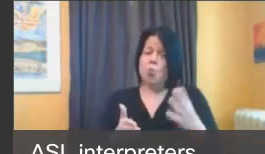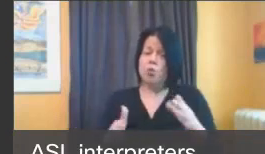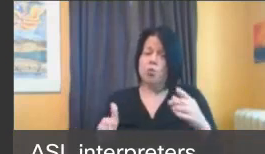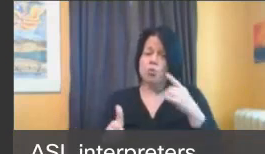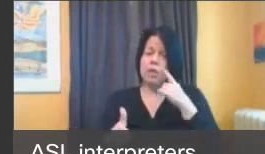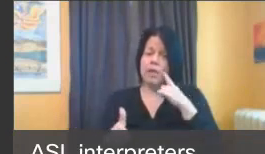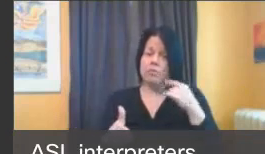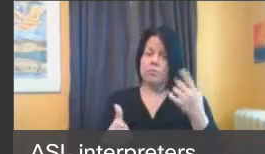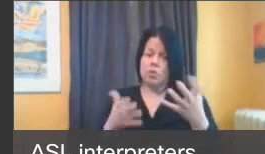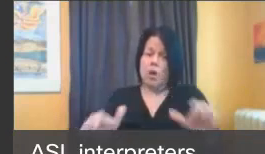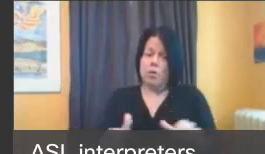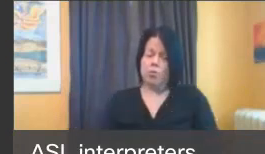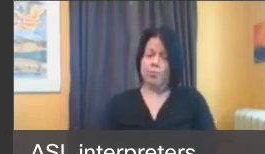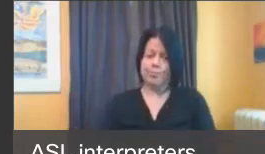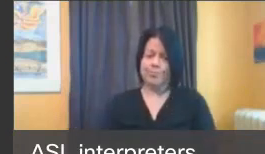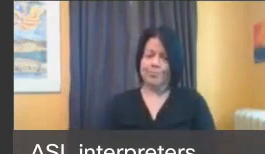to do?